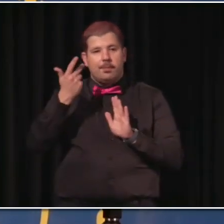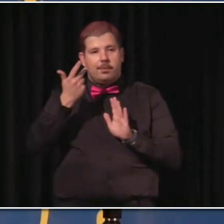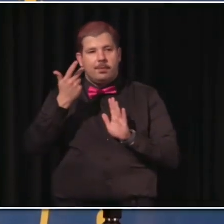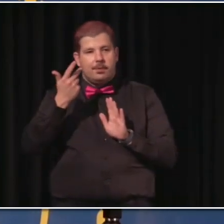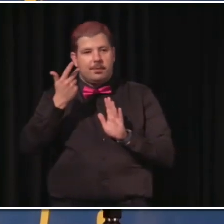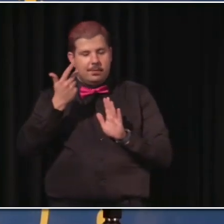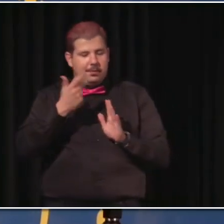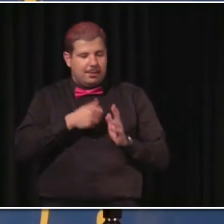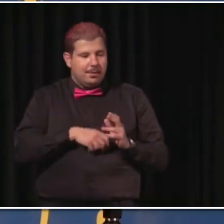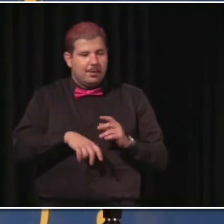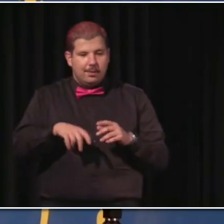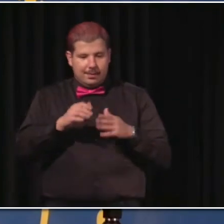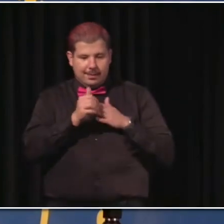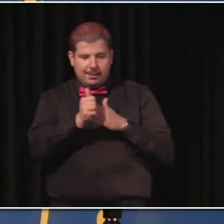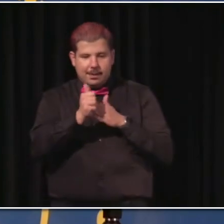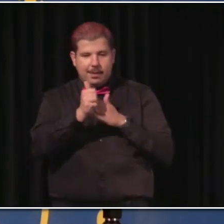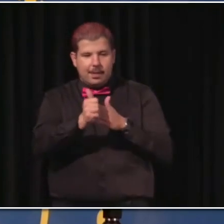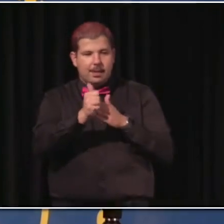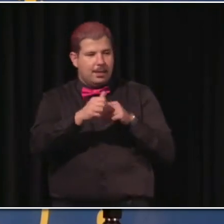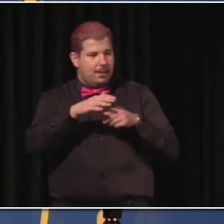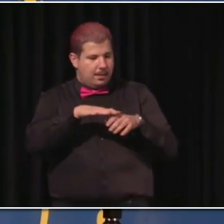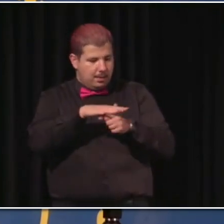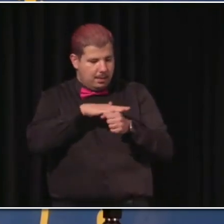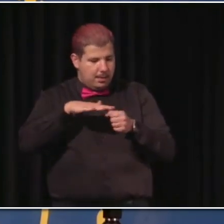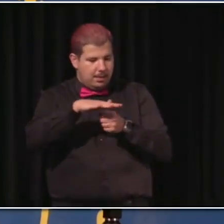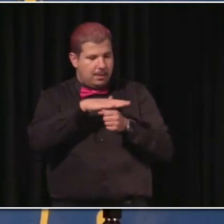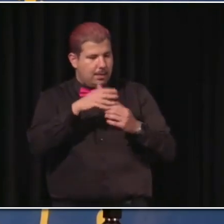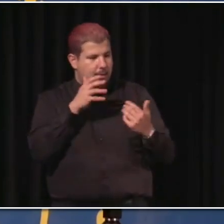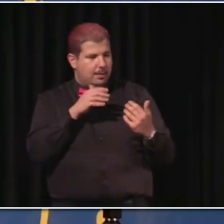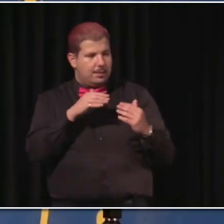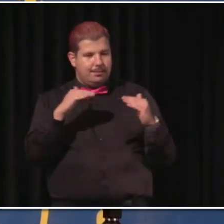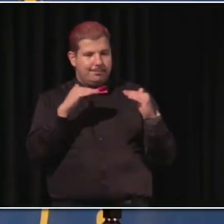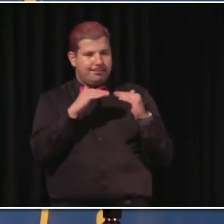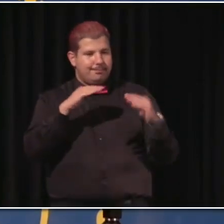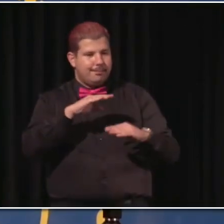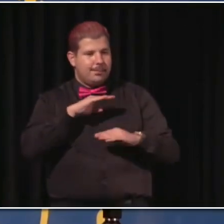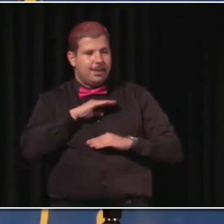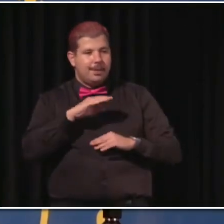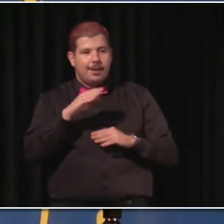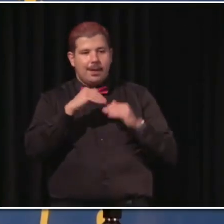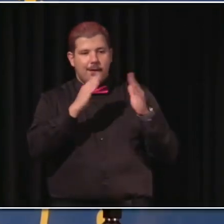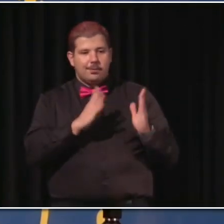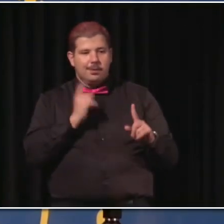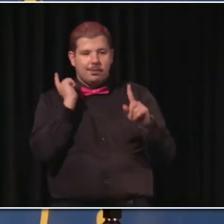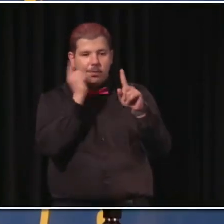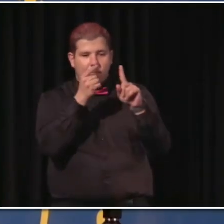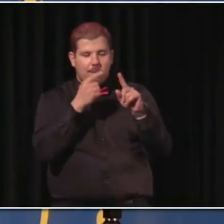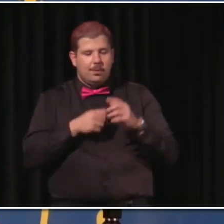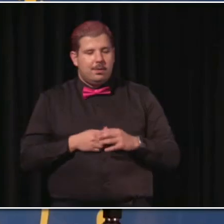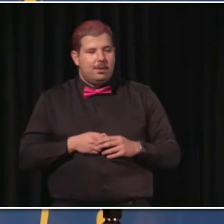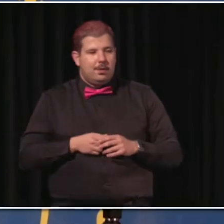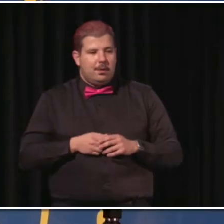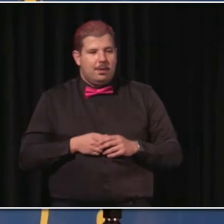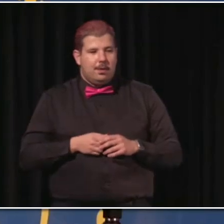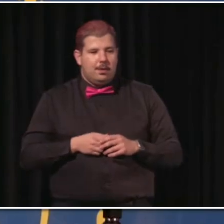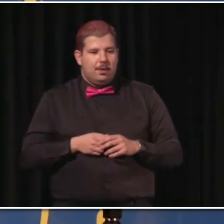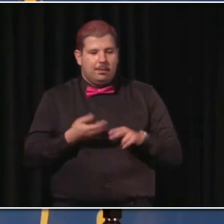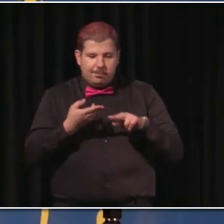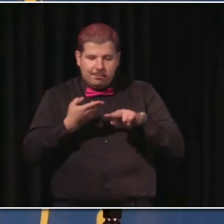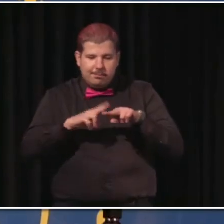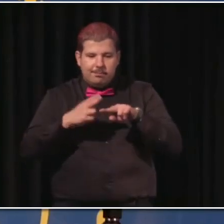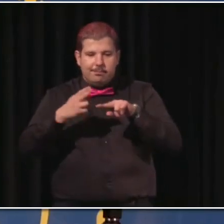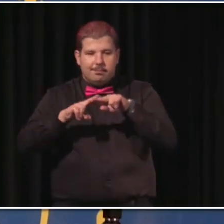now leading the region in meeting our state housing goals. And we've increased our